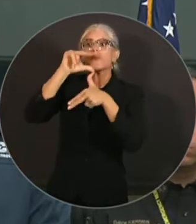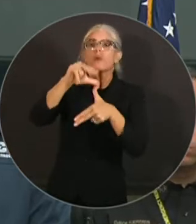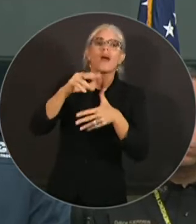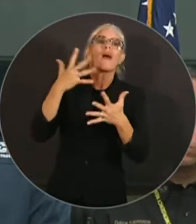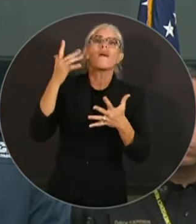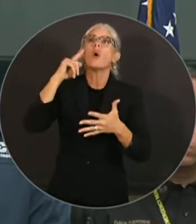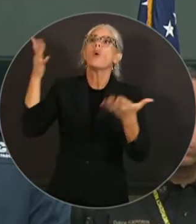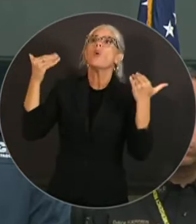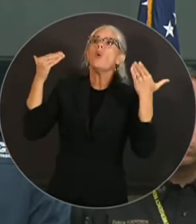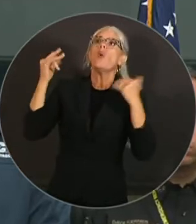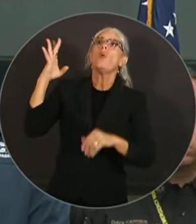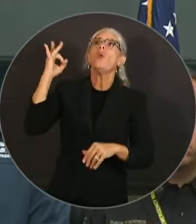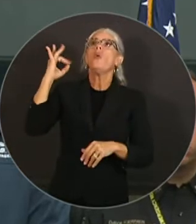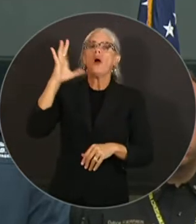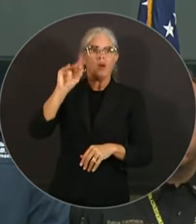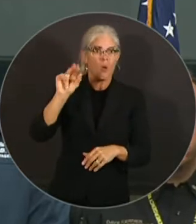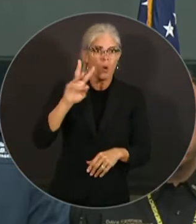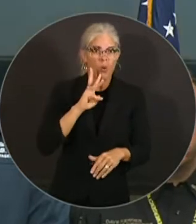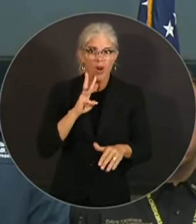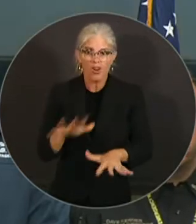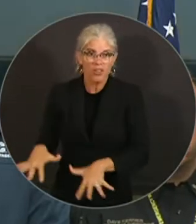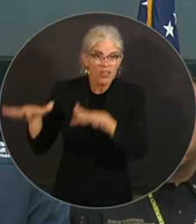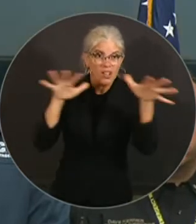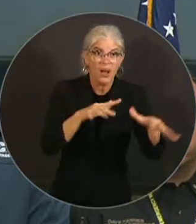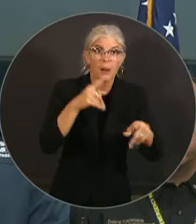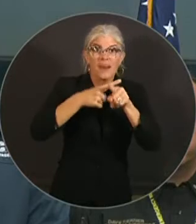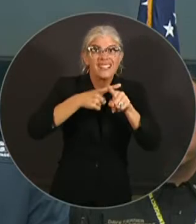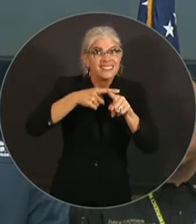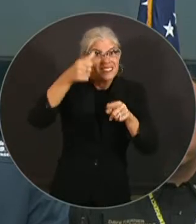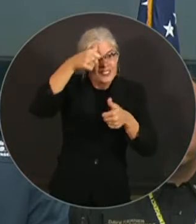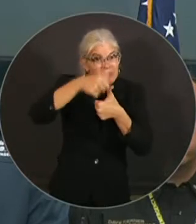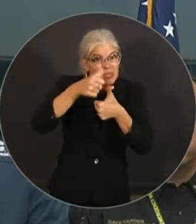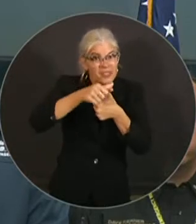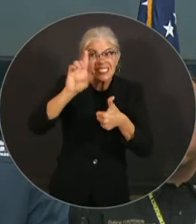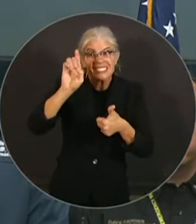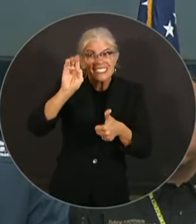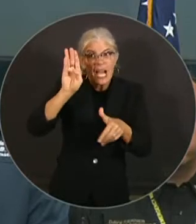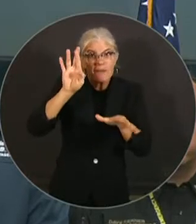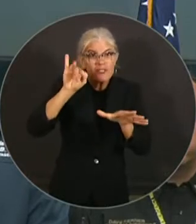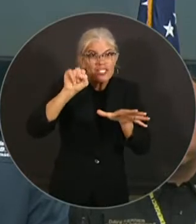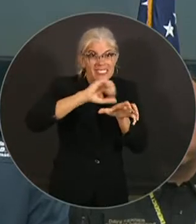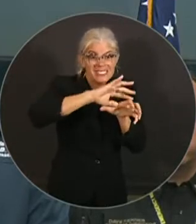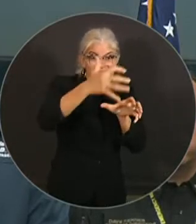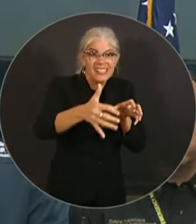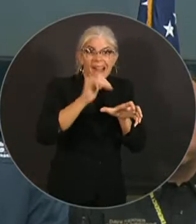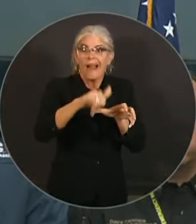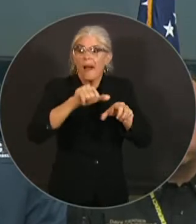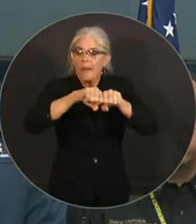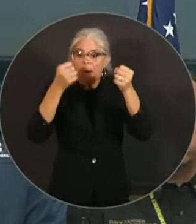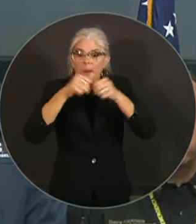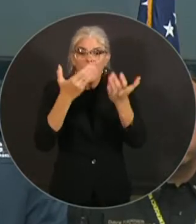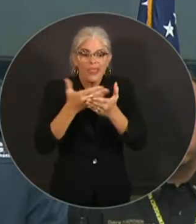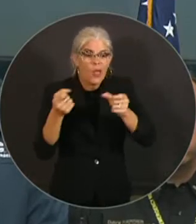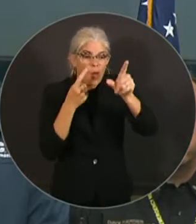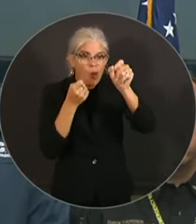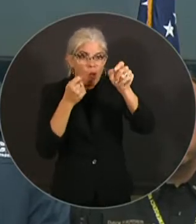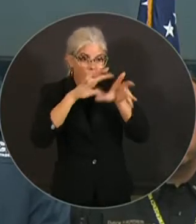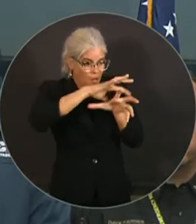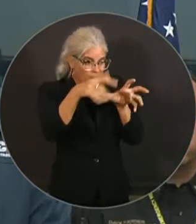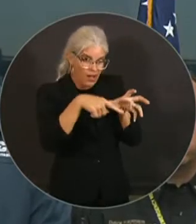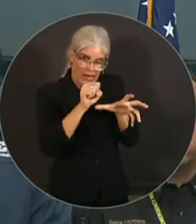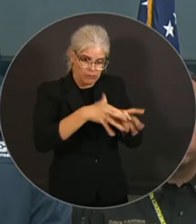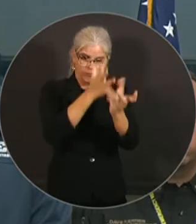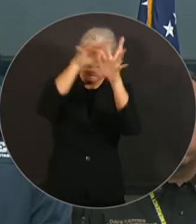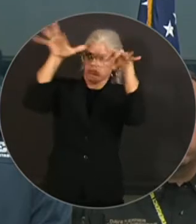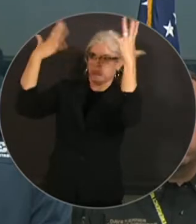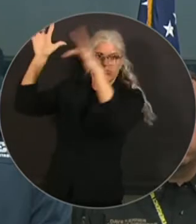wind damage and debris, would be really, really significant. So you have time today to execute that plan. You